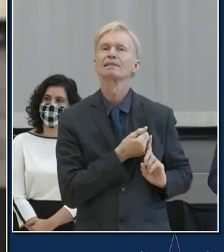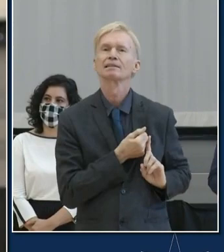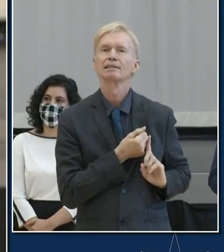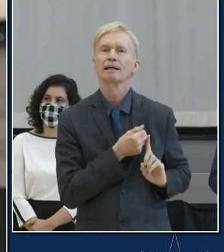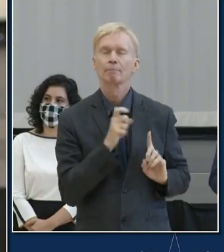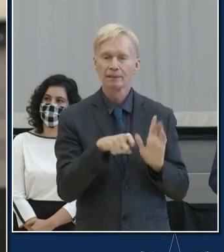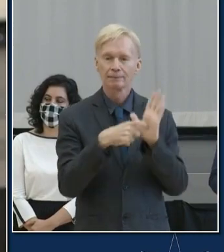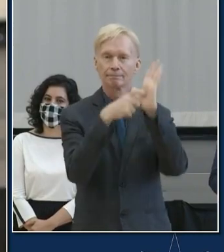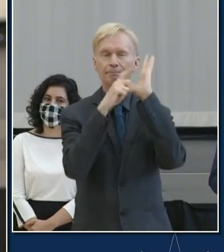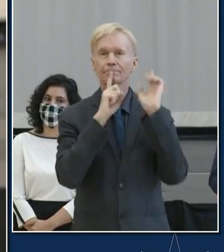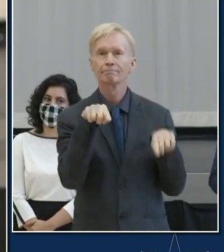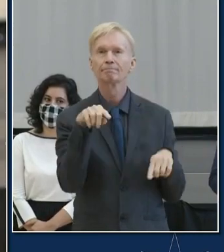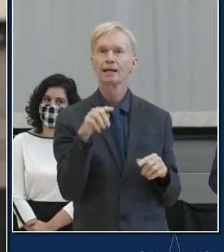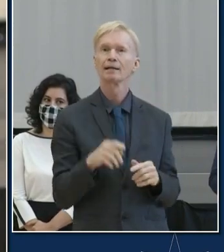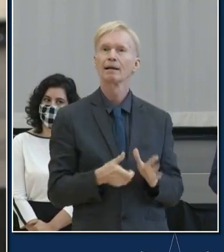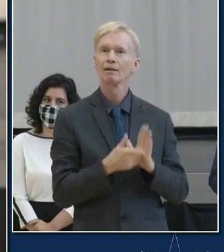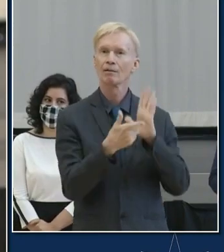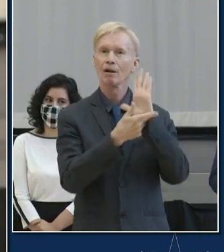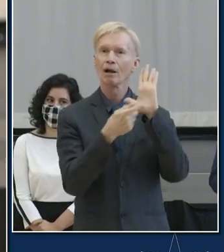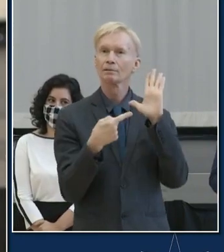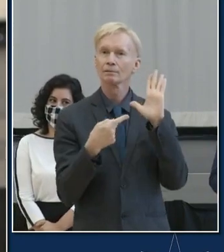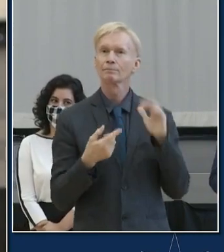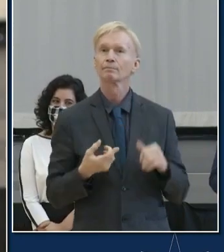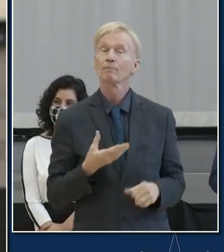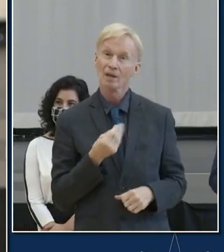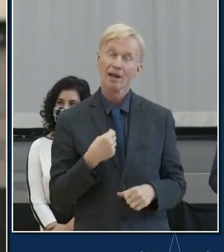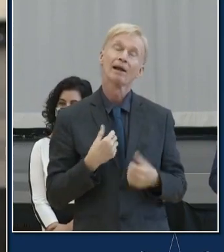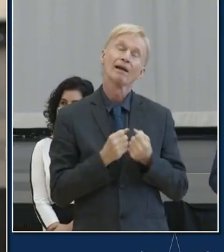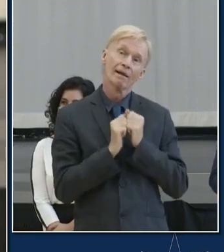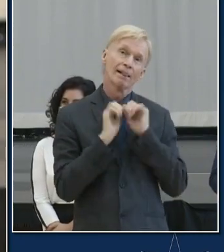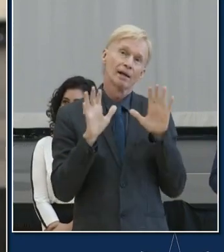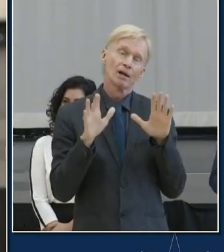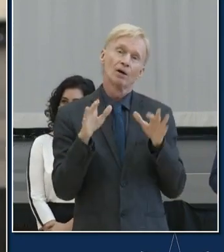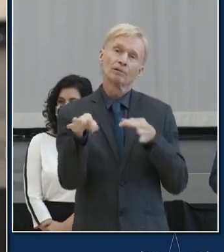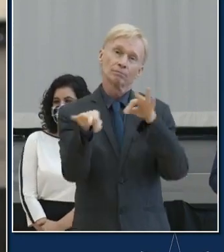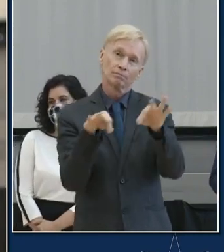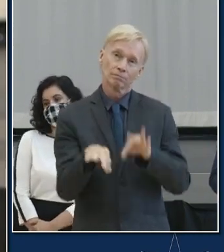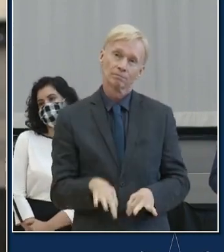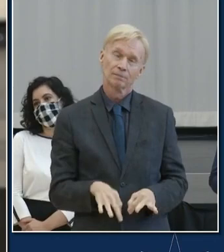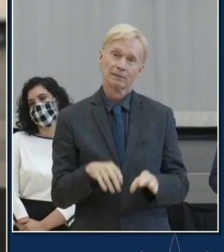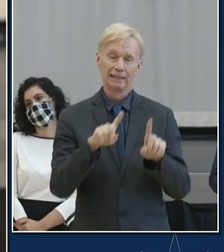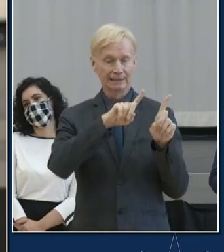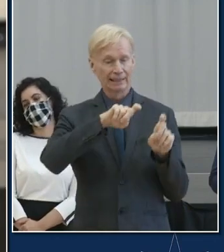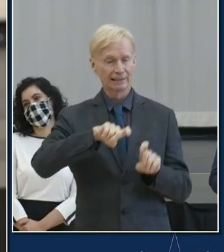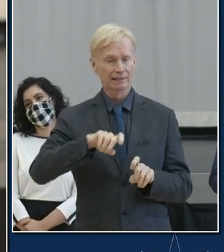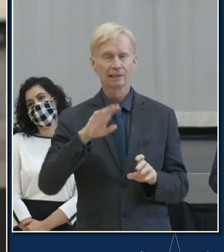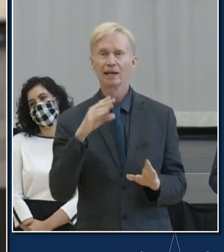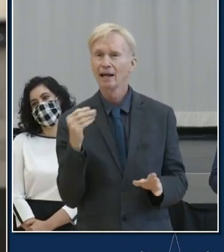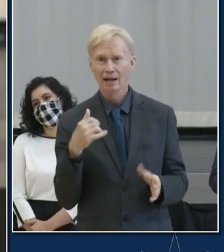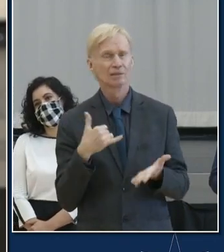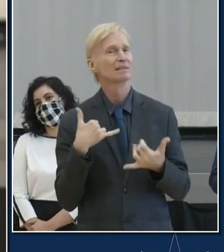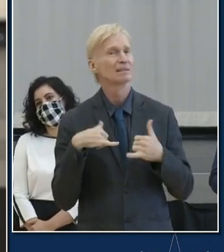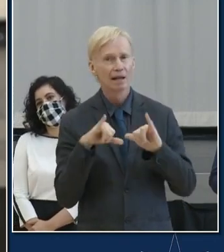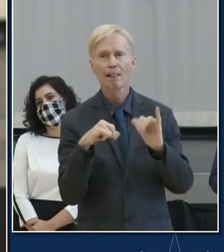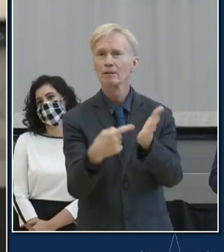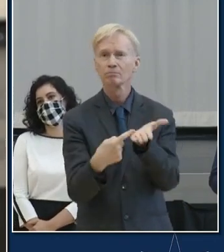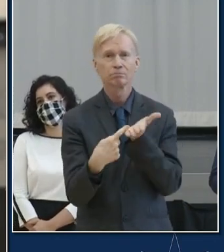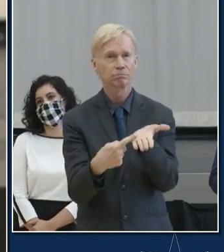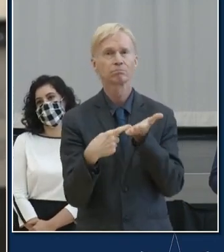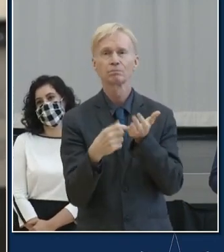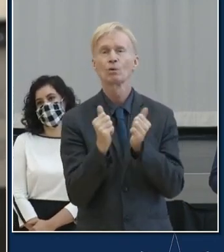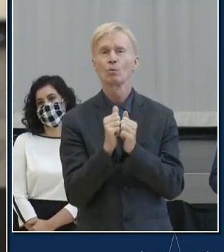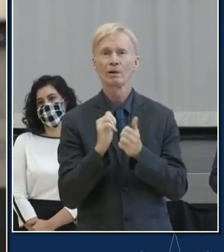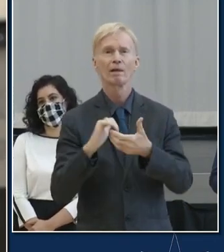be mandated. And I also want to be clear, there is a lot of conversation about testing, and we're having those conversations with